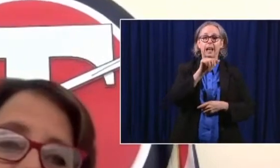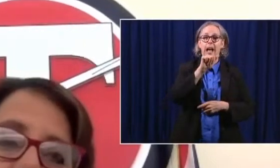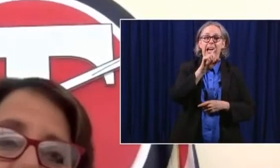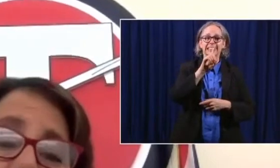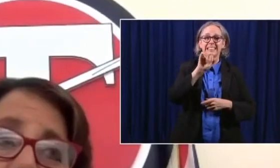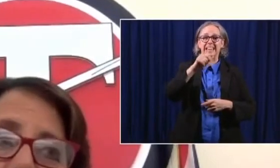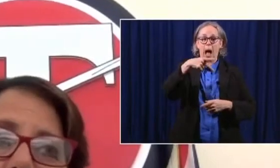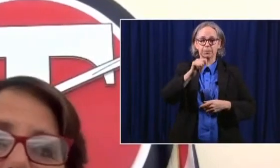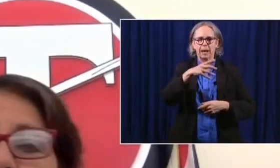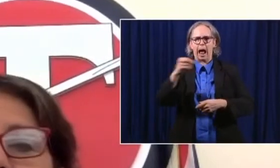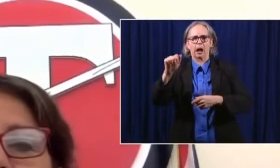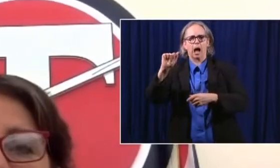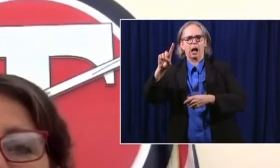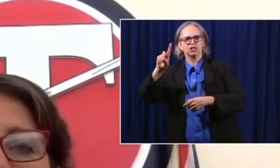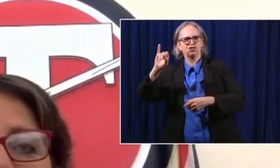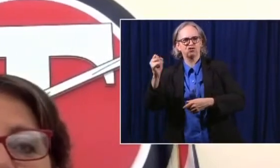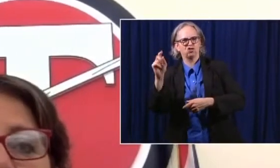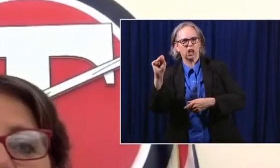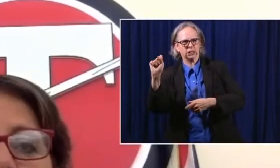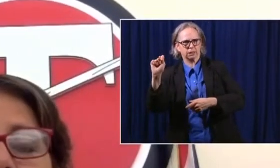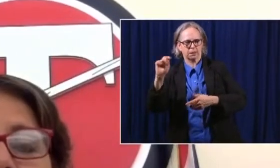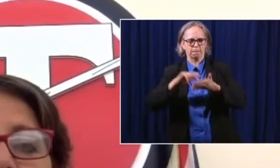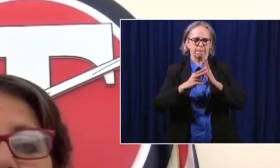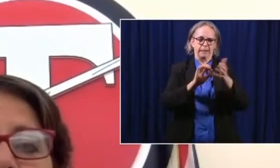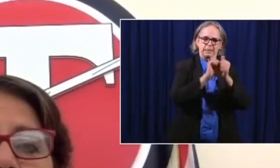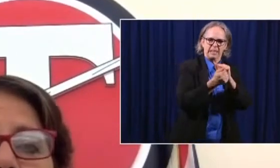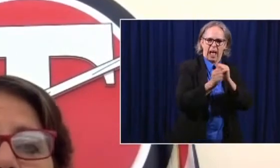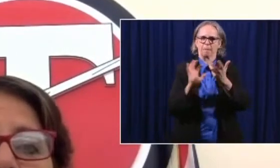barriers and find ways to